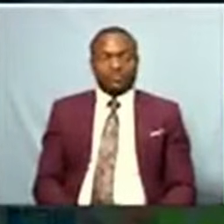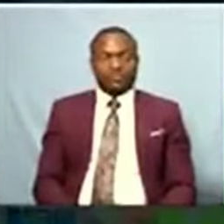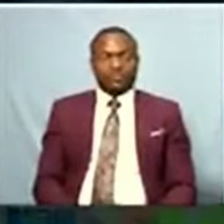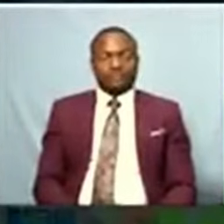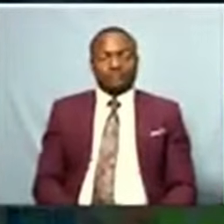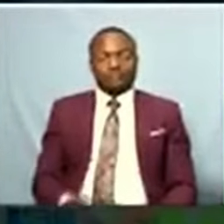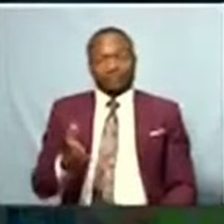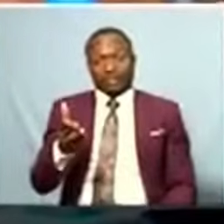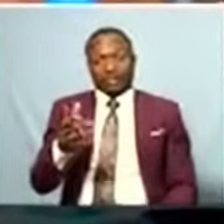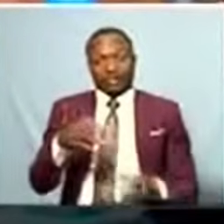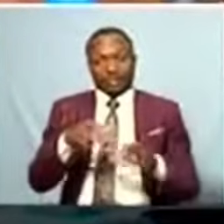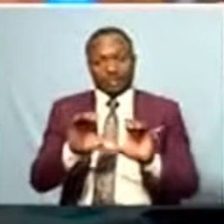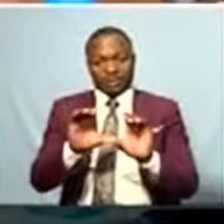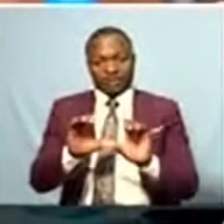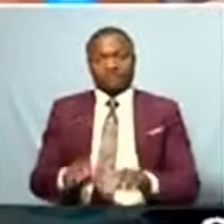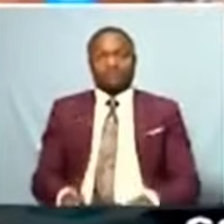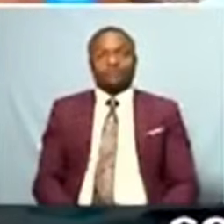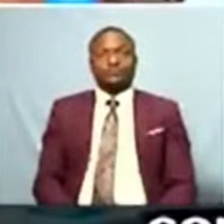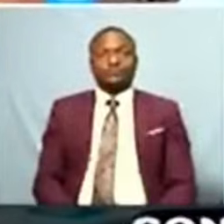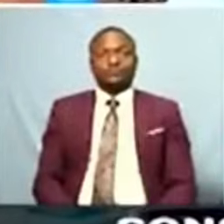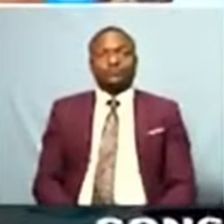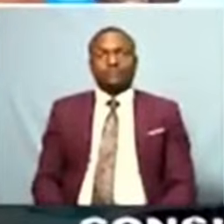Thank you. You can proceed.